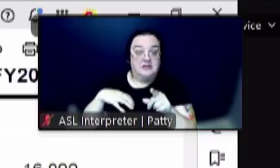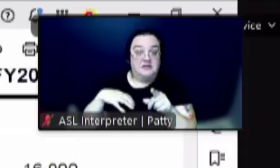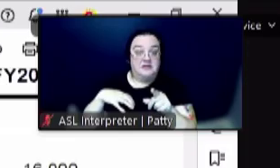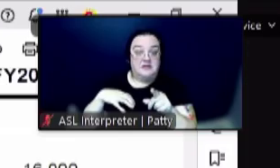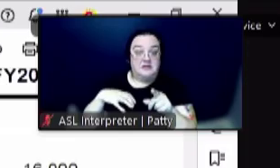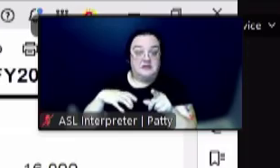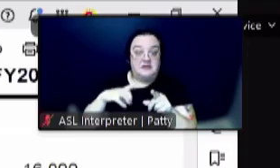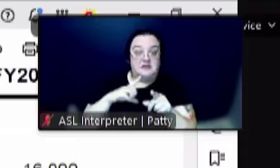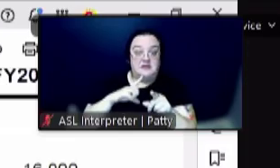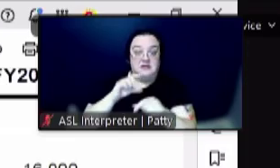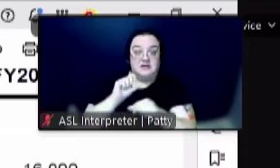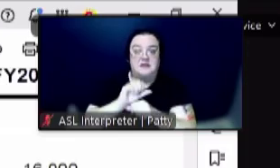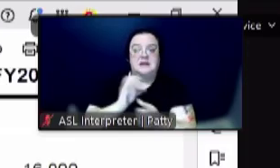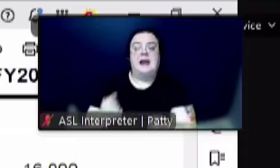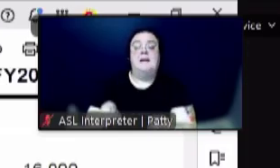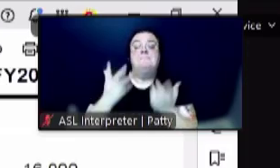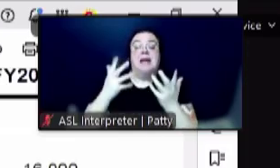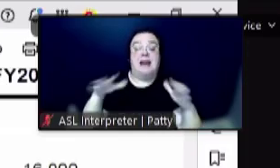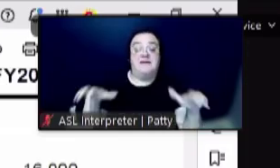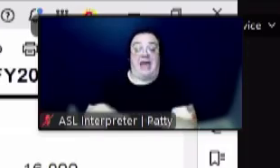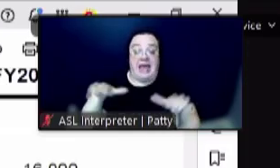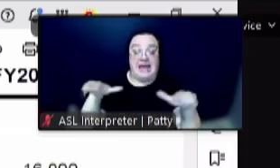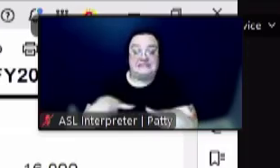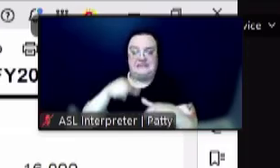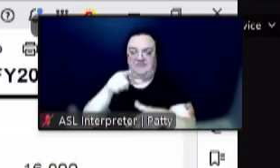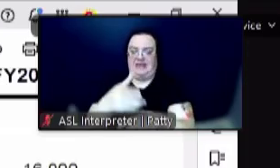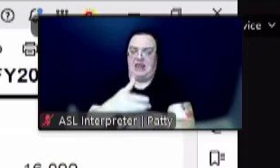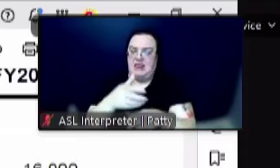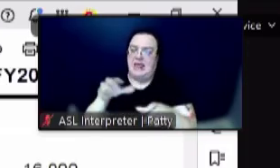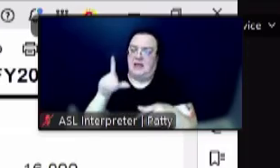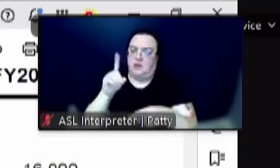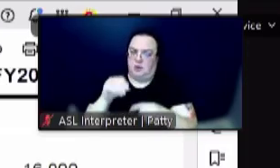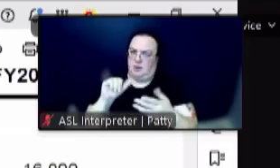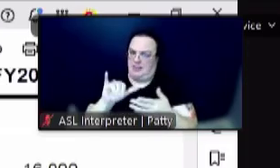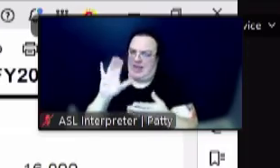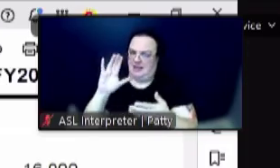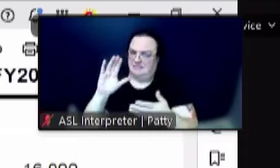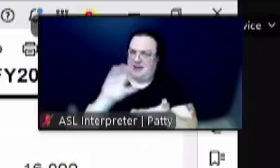for the amount of activity that they do. Right, council?